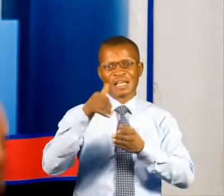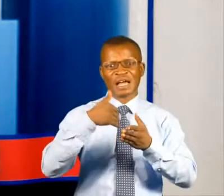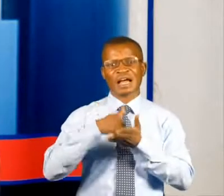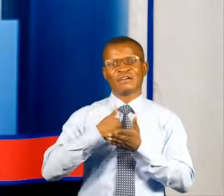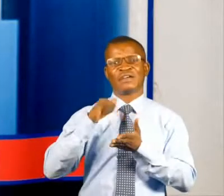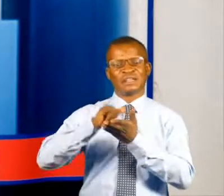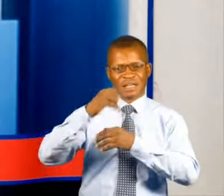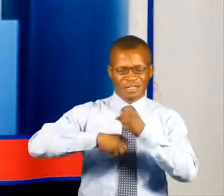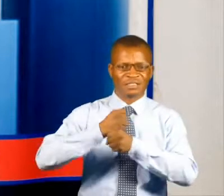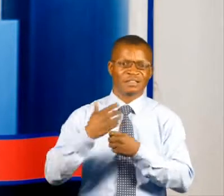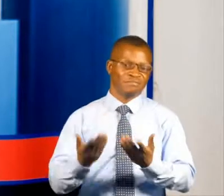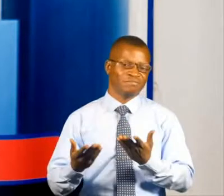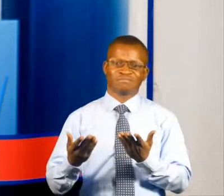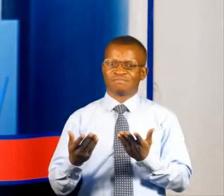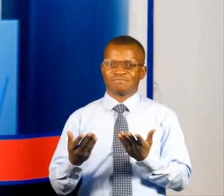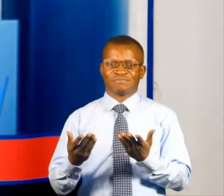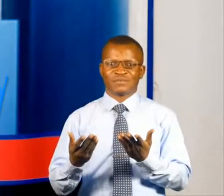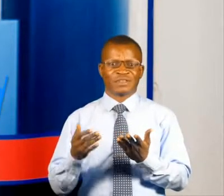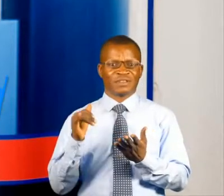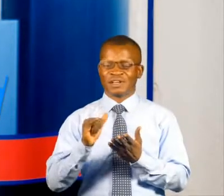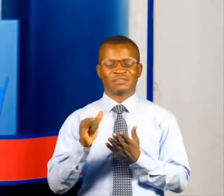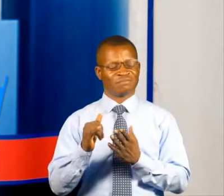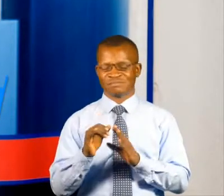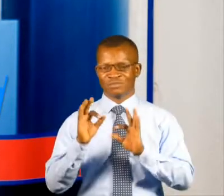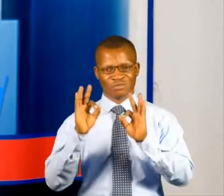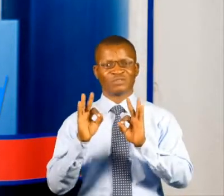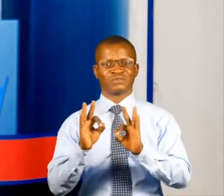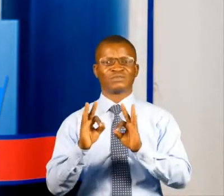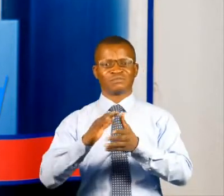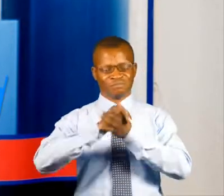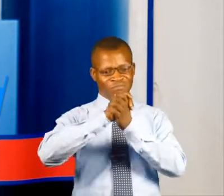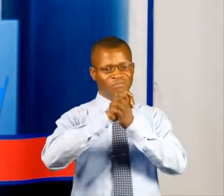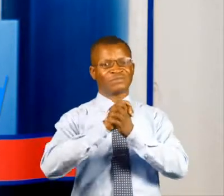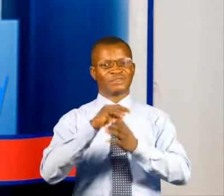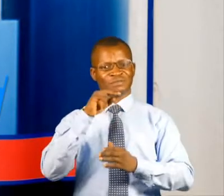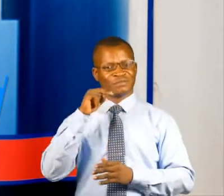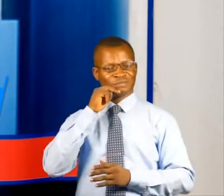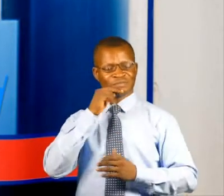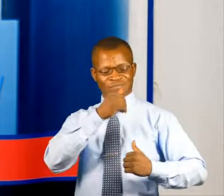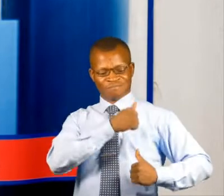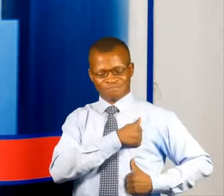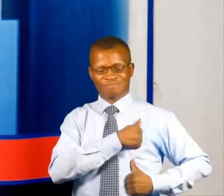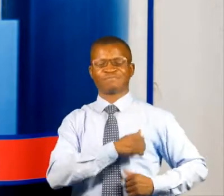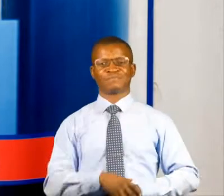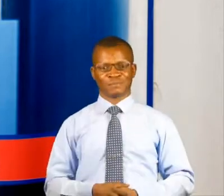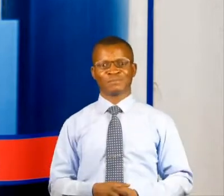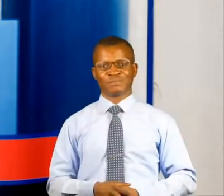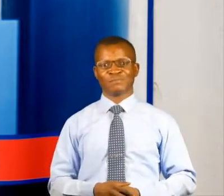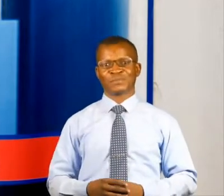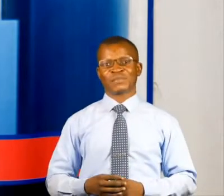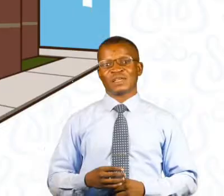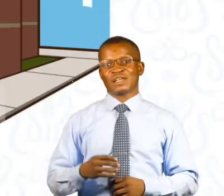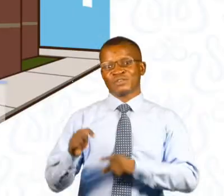on whatever focus they have that year. And it's almost at next to nothing that they do that. So we say kudos to Nigerian Army. They're doing a lot with